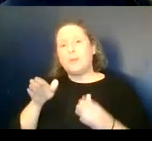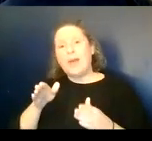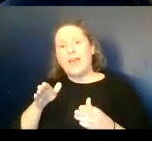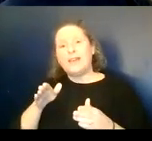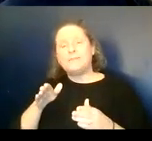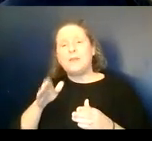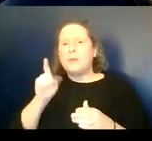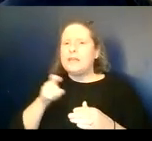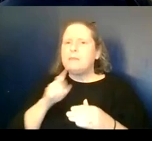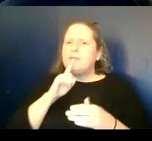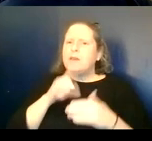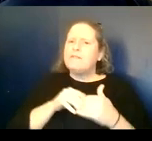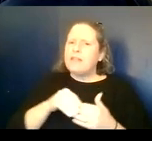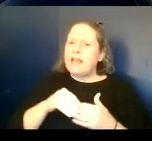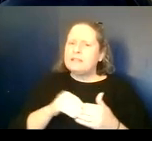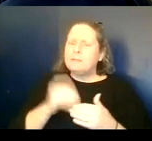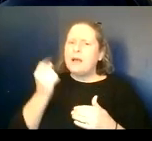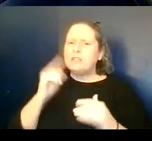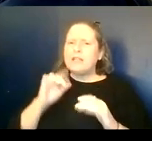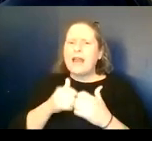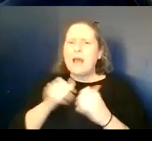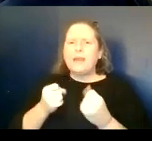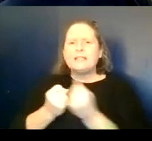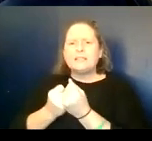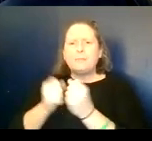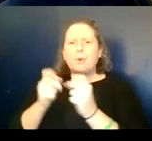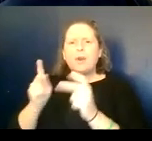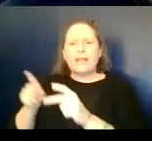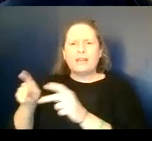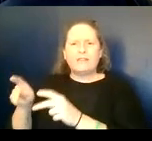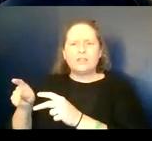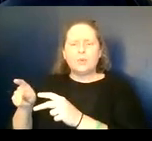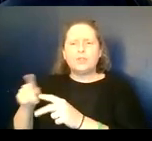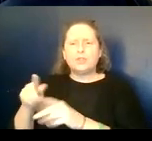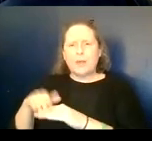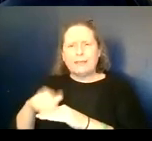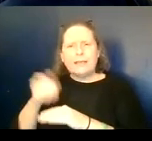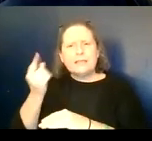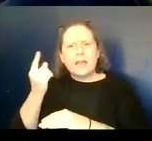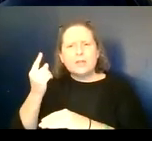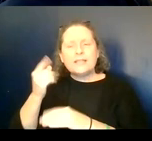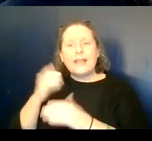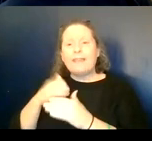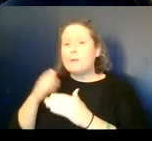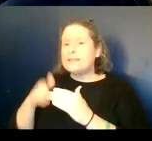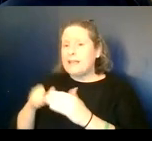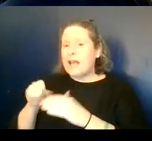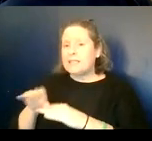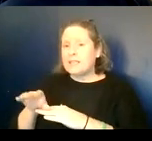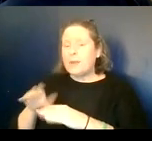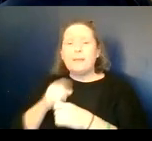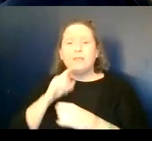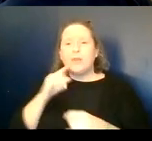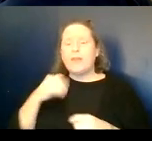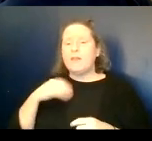in understanding how we can support individuals to at least understand the consequences, make sure that they have contraception if